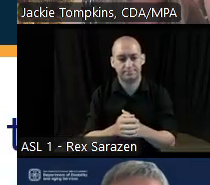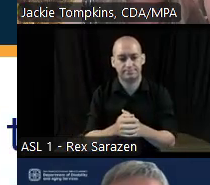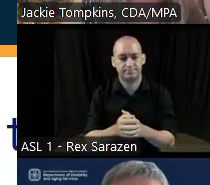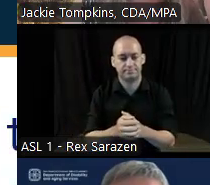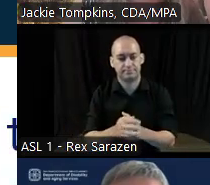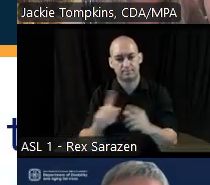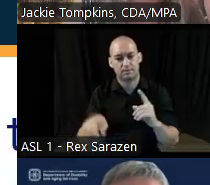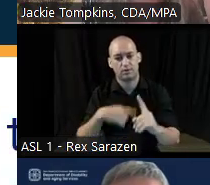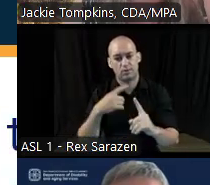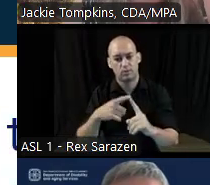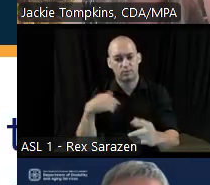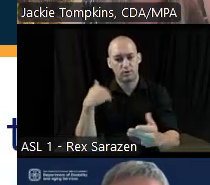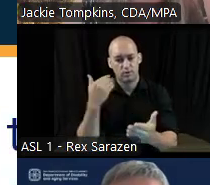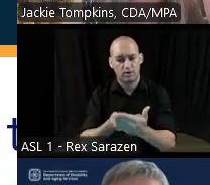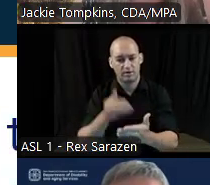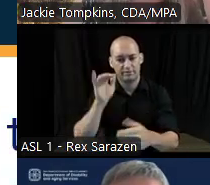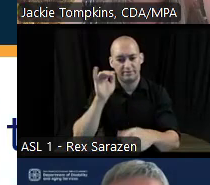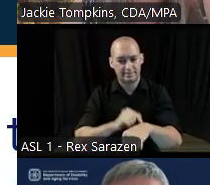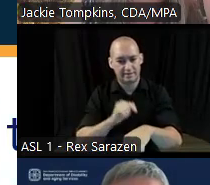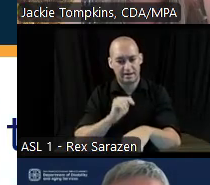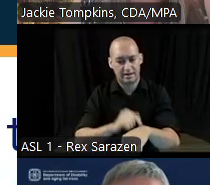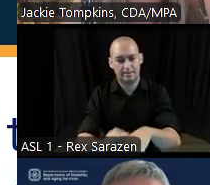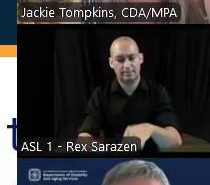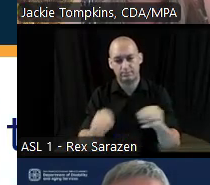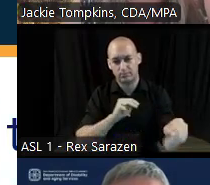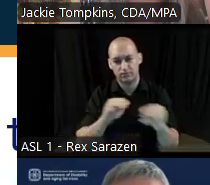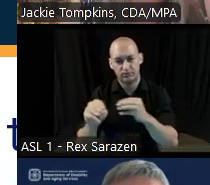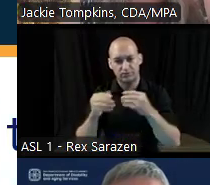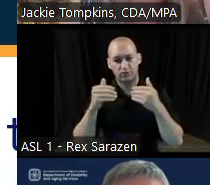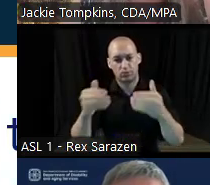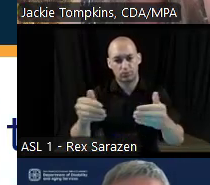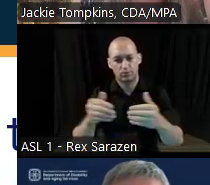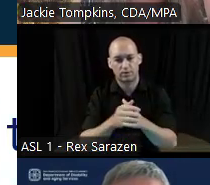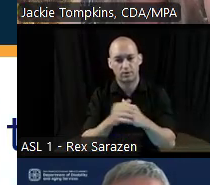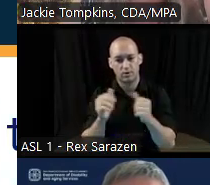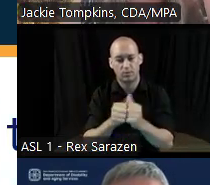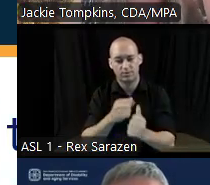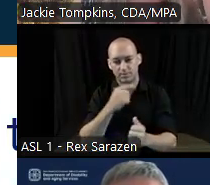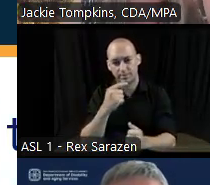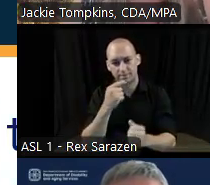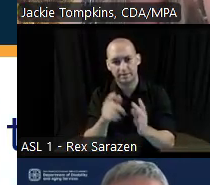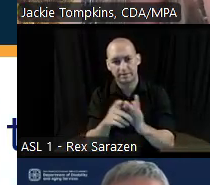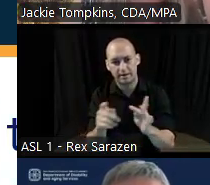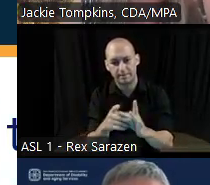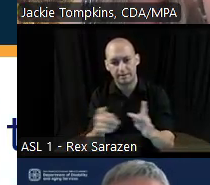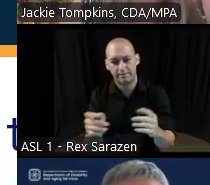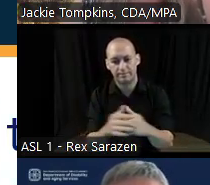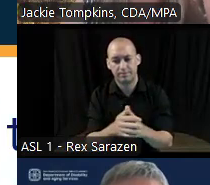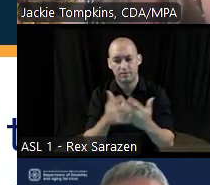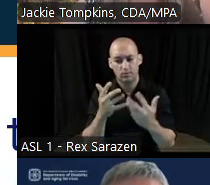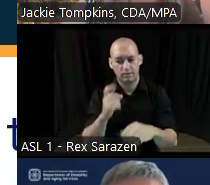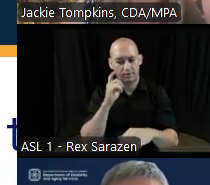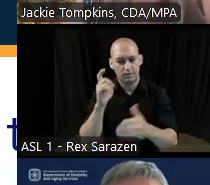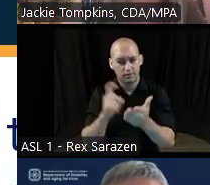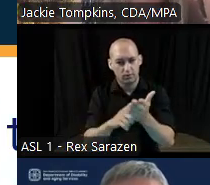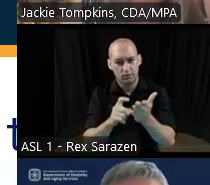we get to the point of moving forward with the public comment session, just wanted to note that any